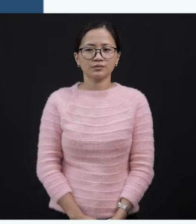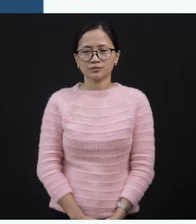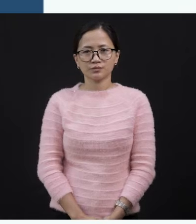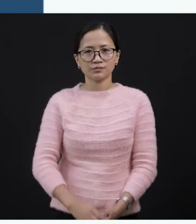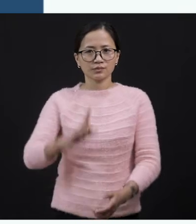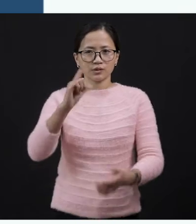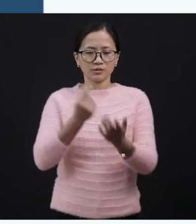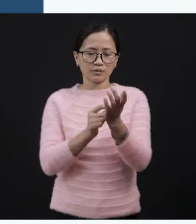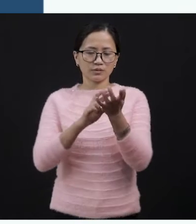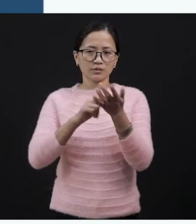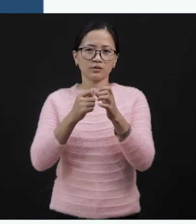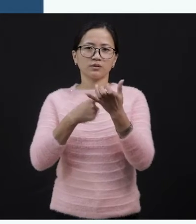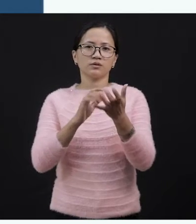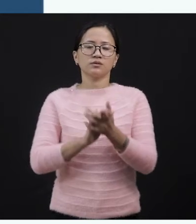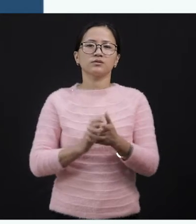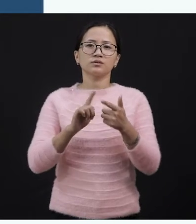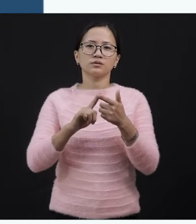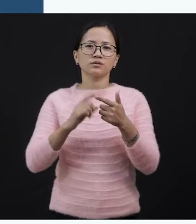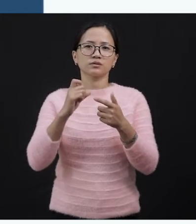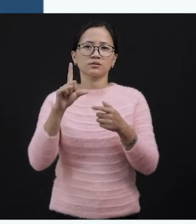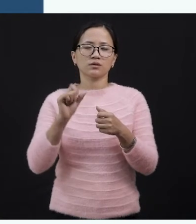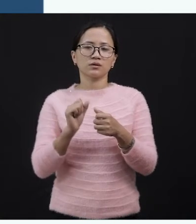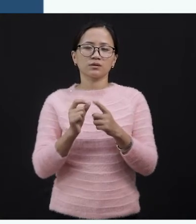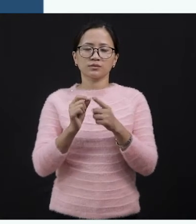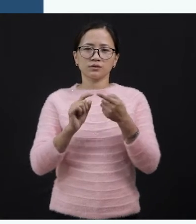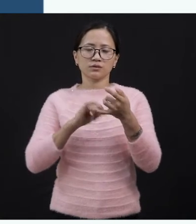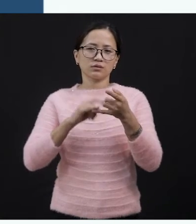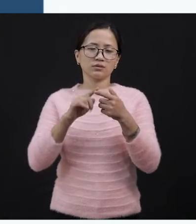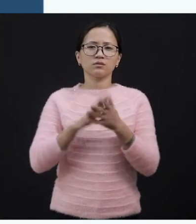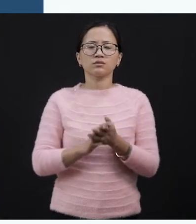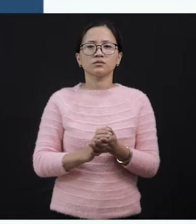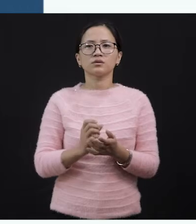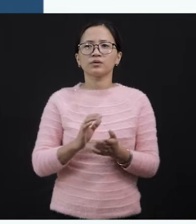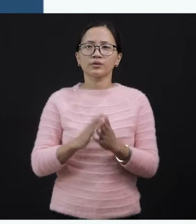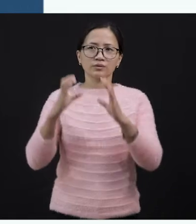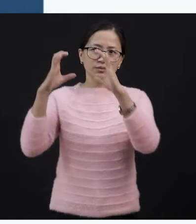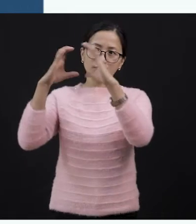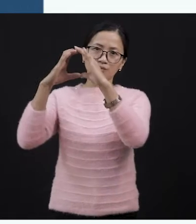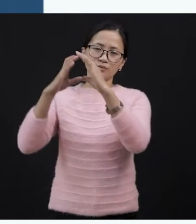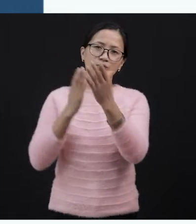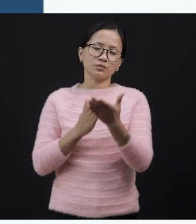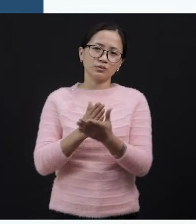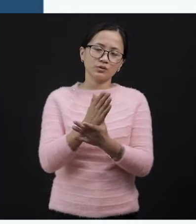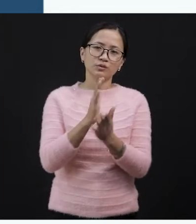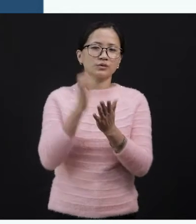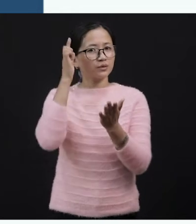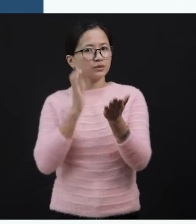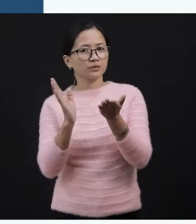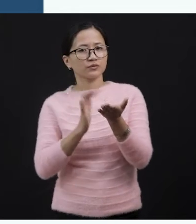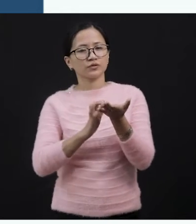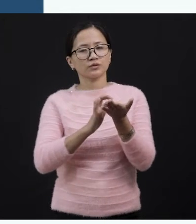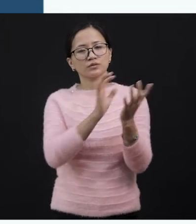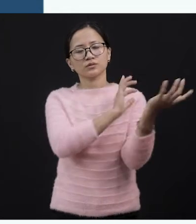Now, lunar eclipse, it takes place or it occurs when the Moon passes through the shadow of